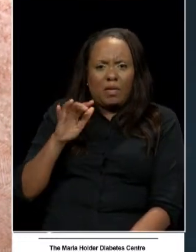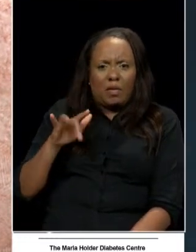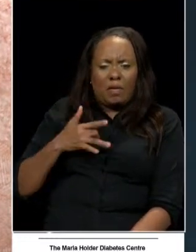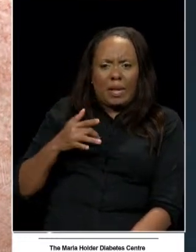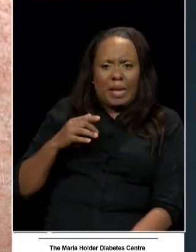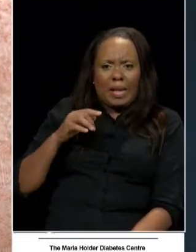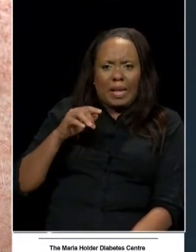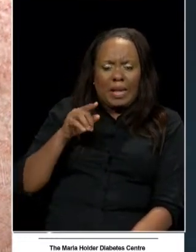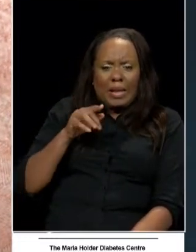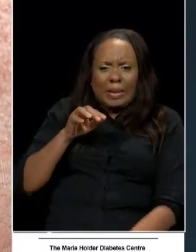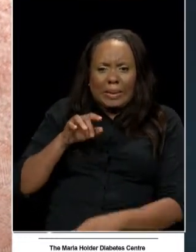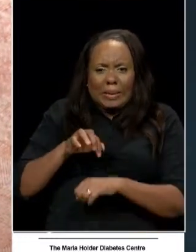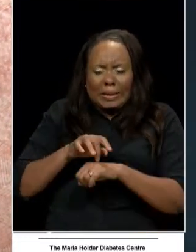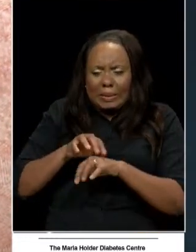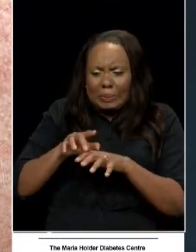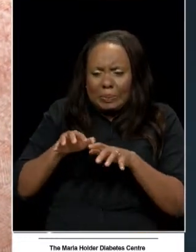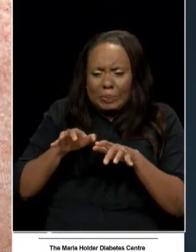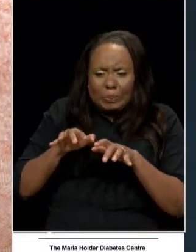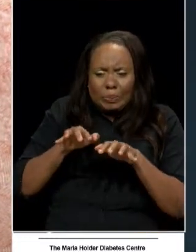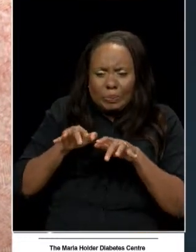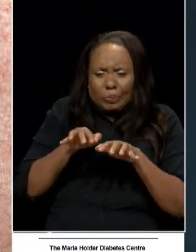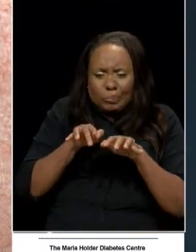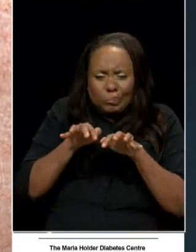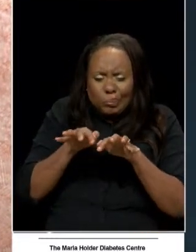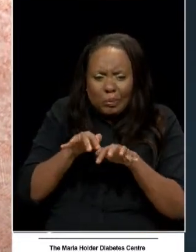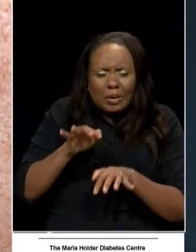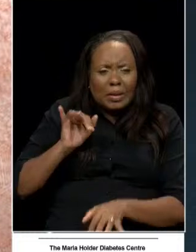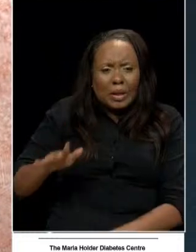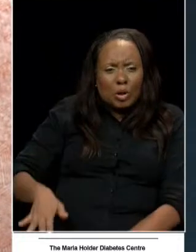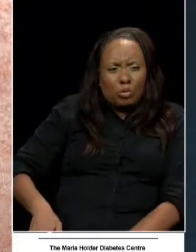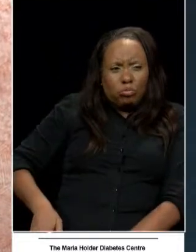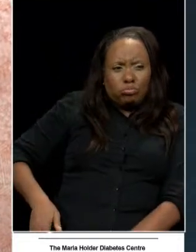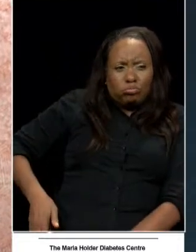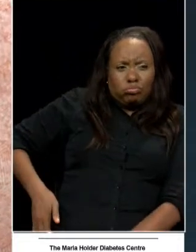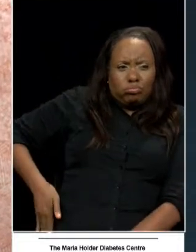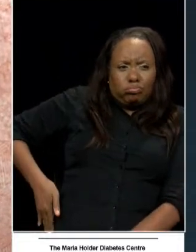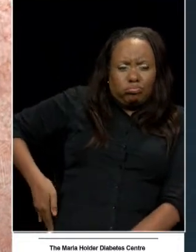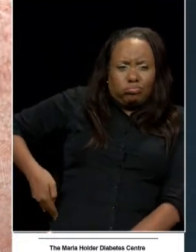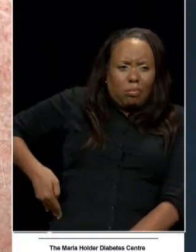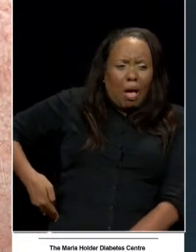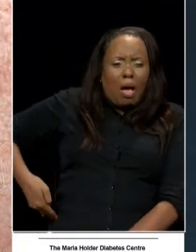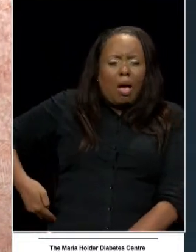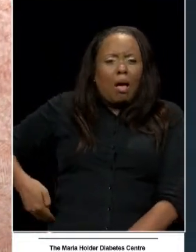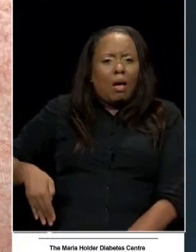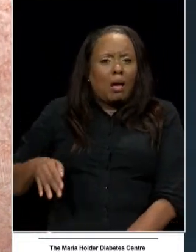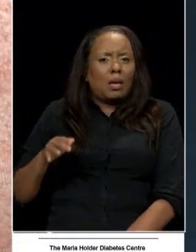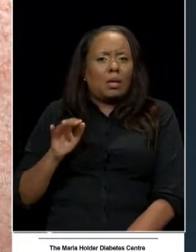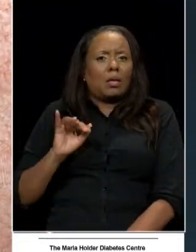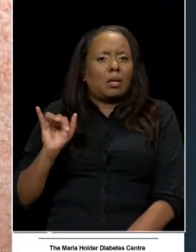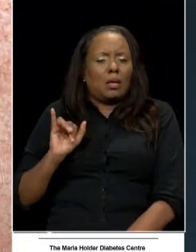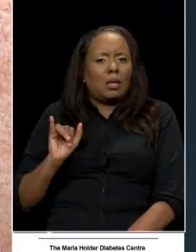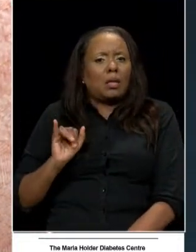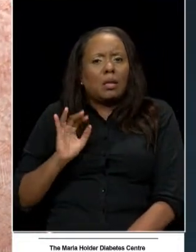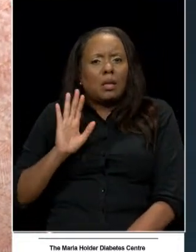hip, it might actually be related to your sciatic nerve, or the nerve in the lower part of your spine.